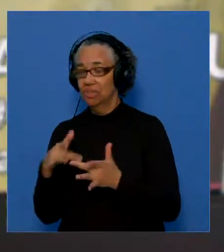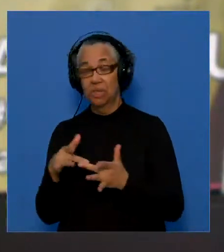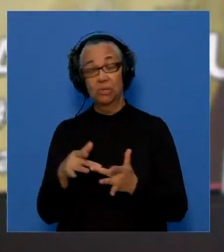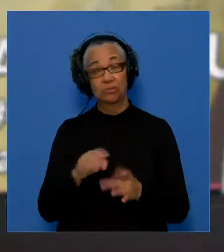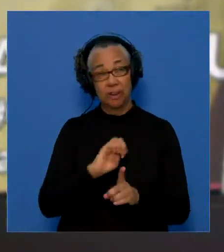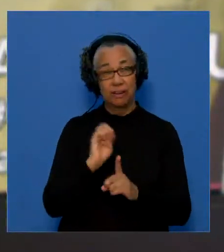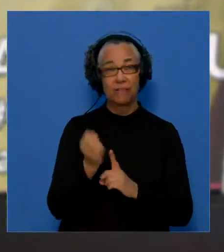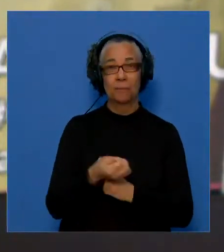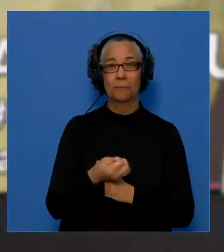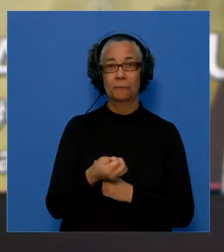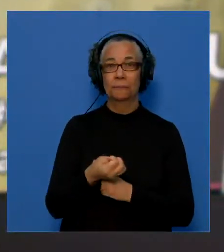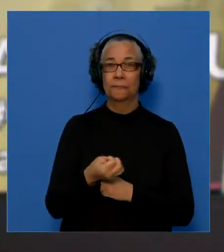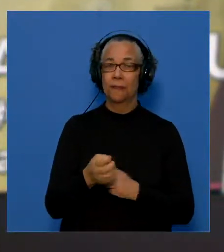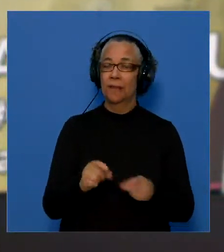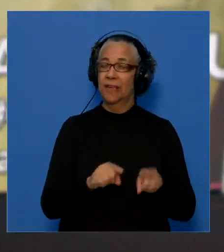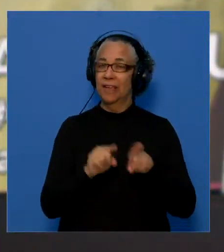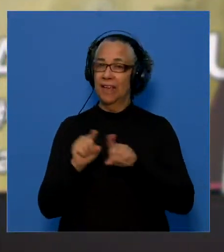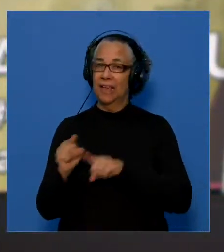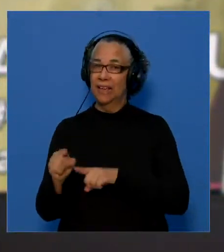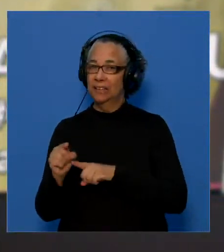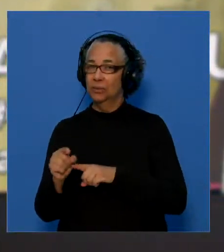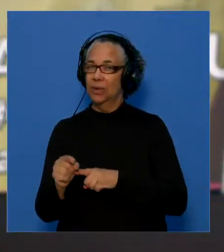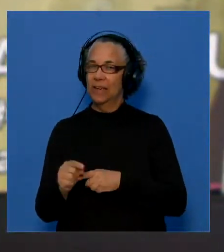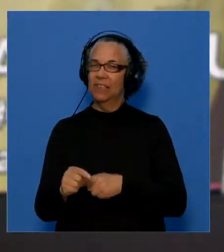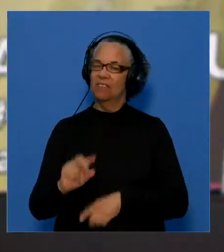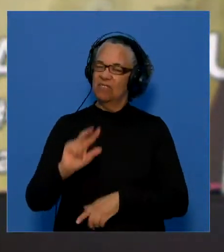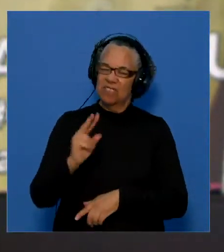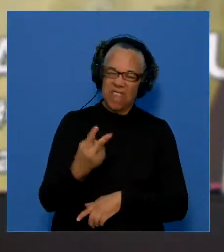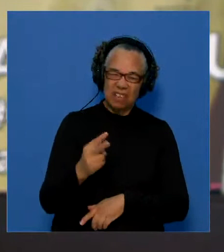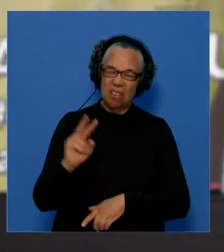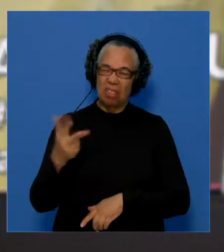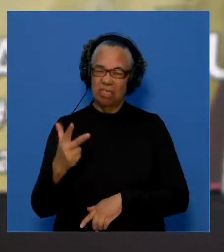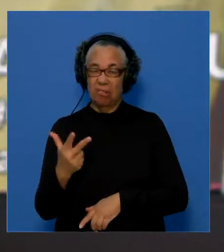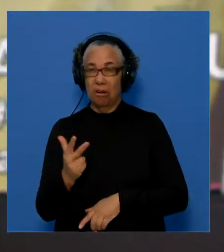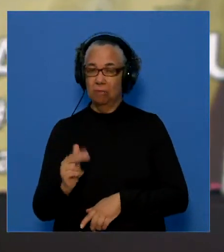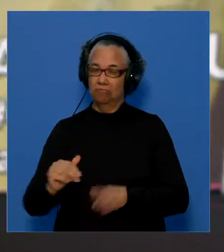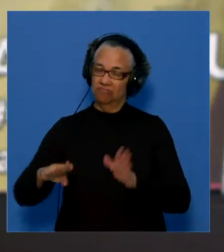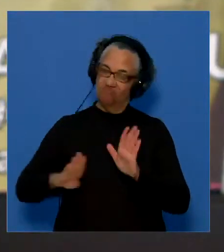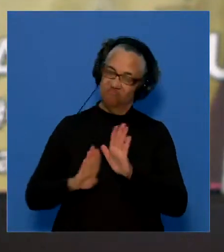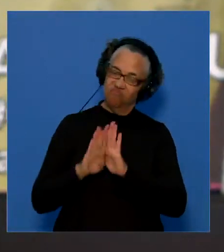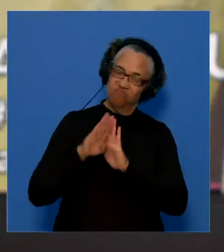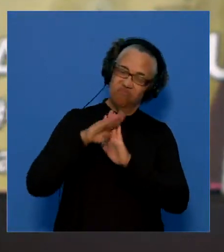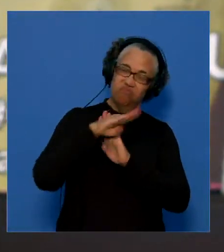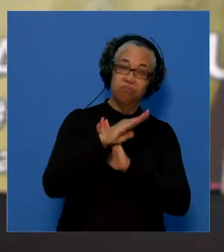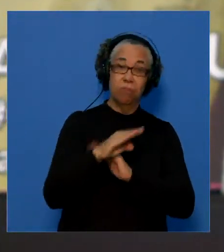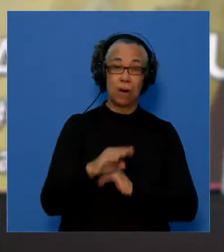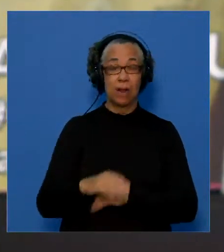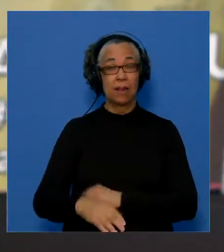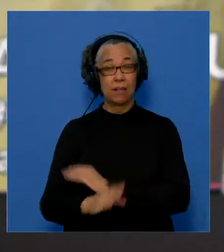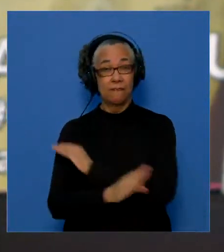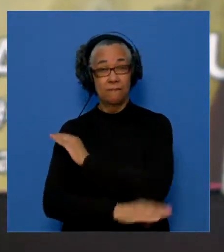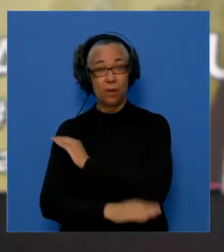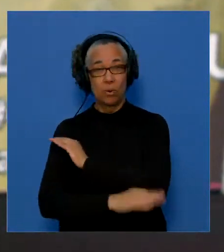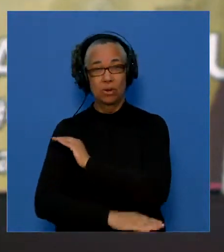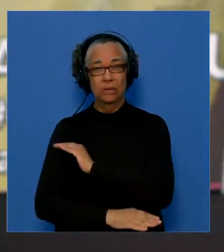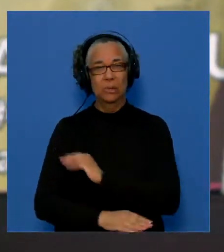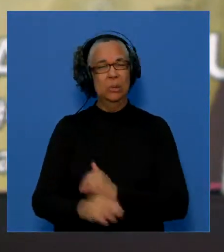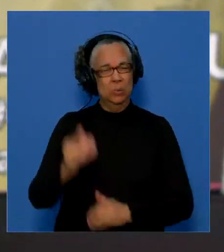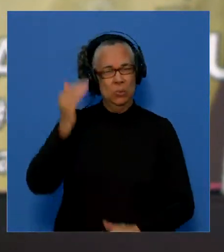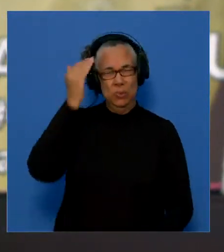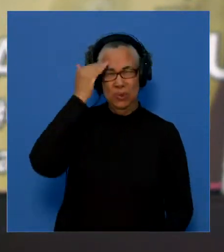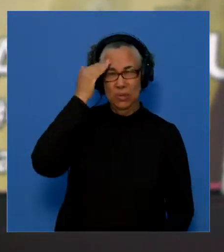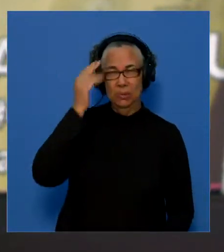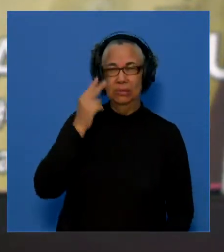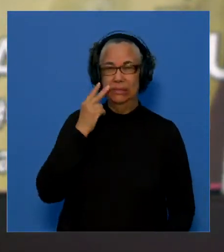cities experience a second or third wave of novel coronavirus infections in the fall, it was almost inevitable that we would see a